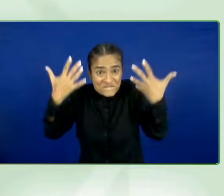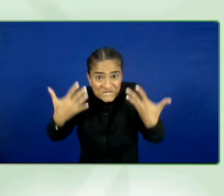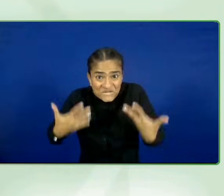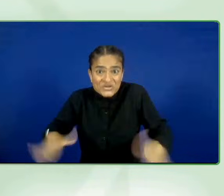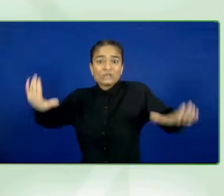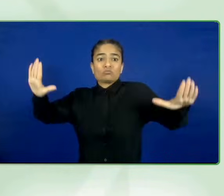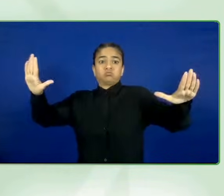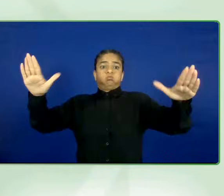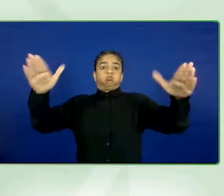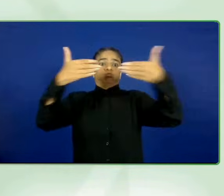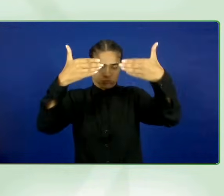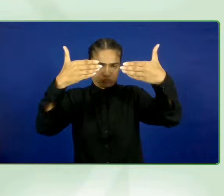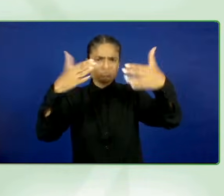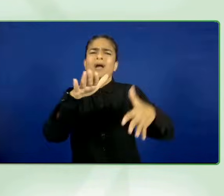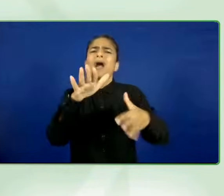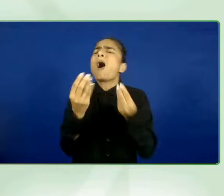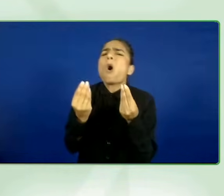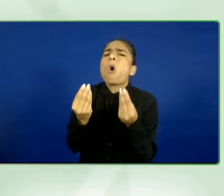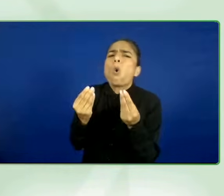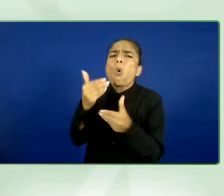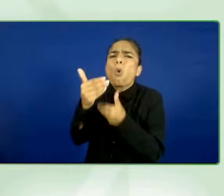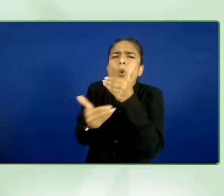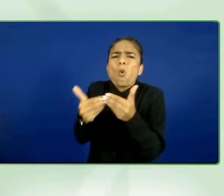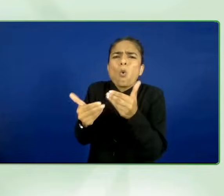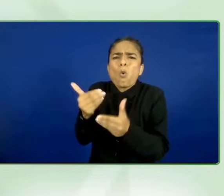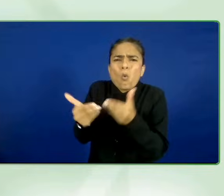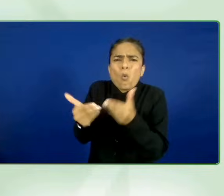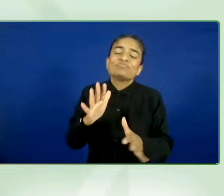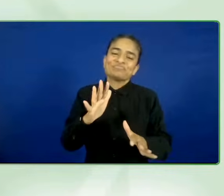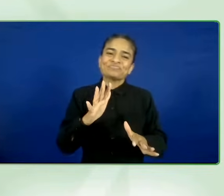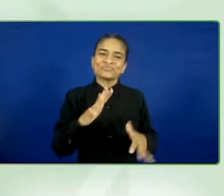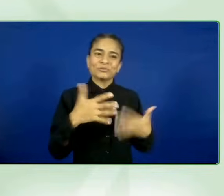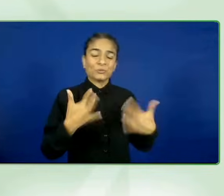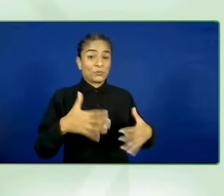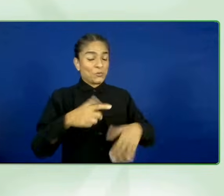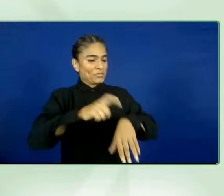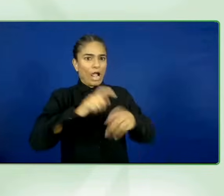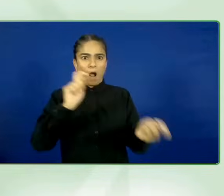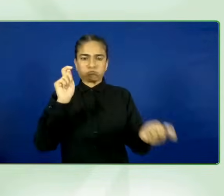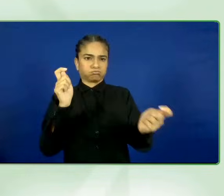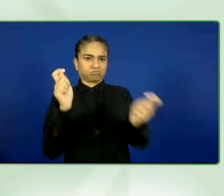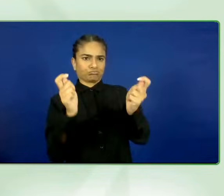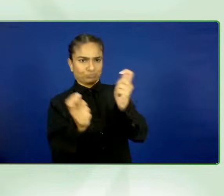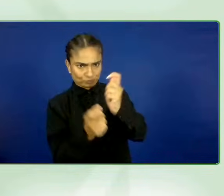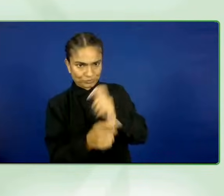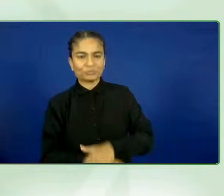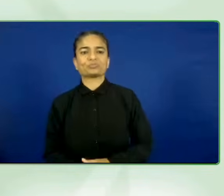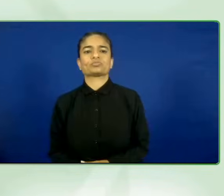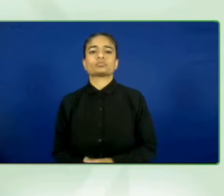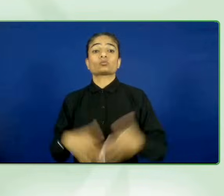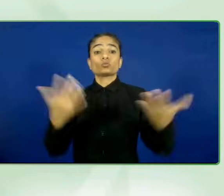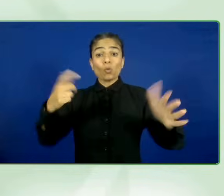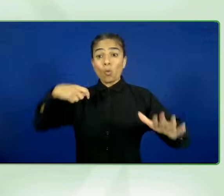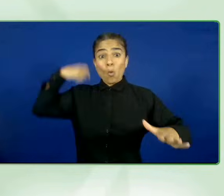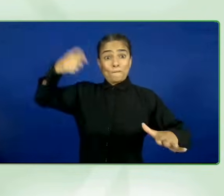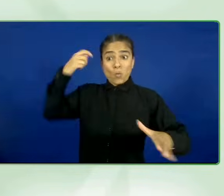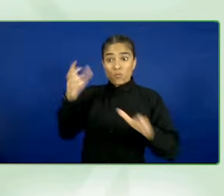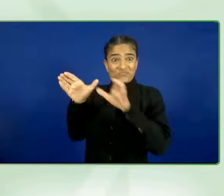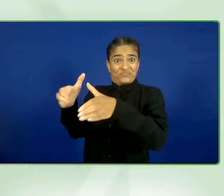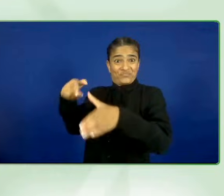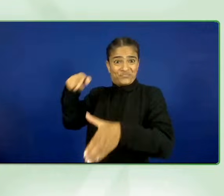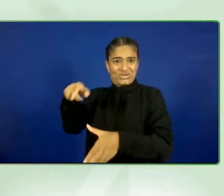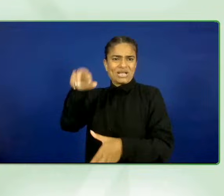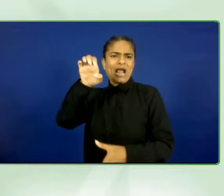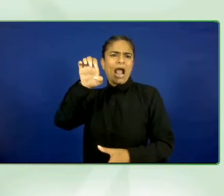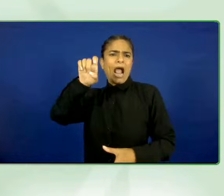things a bit over. So Excel Cinema is a service provider to the production houses or the content